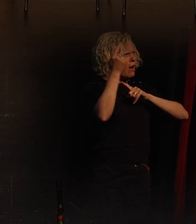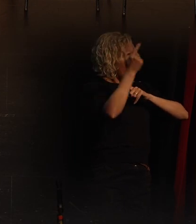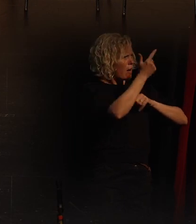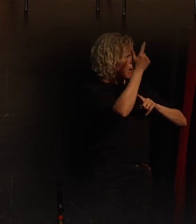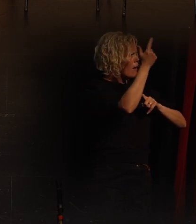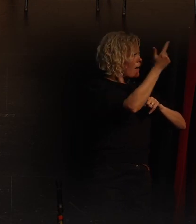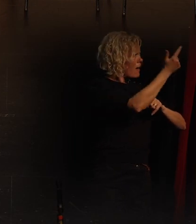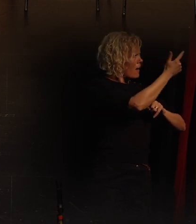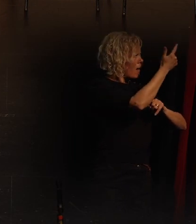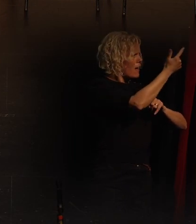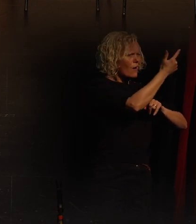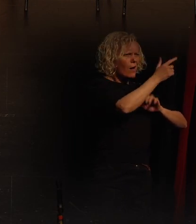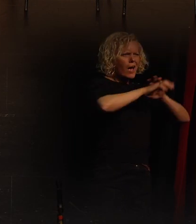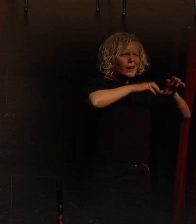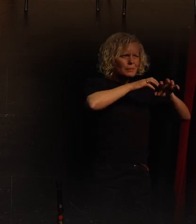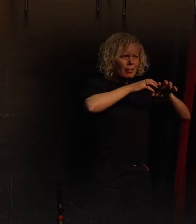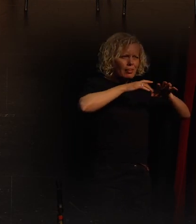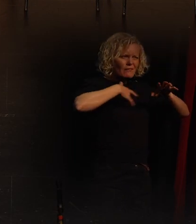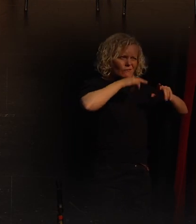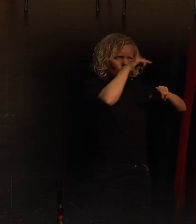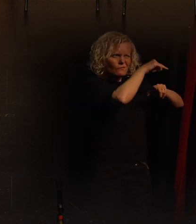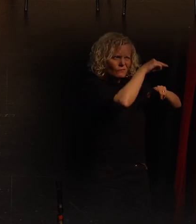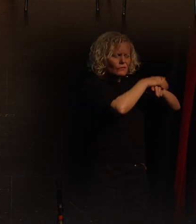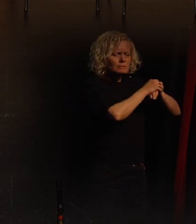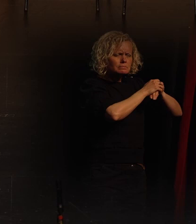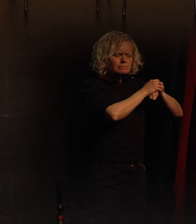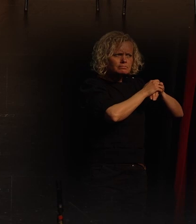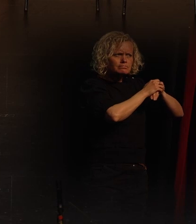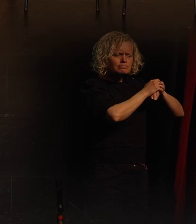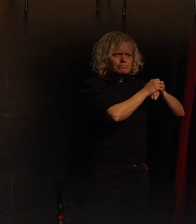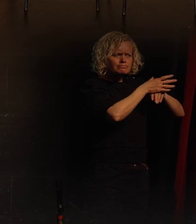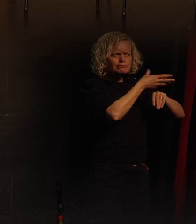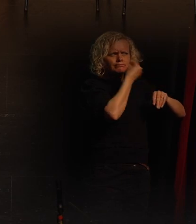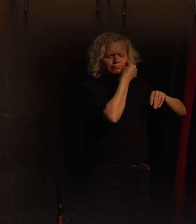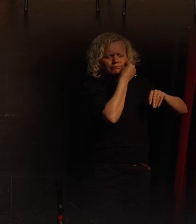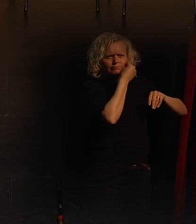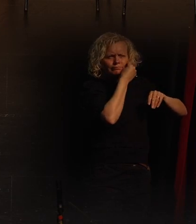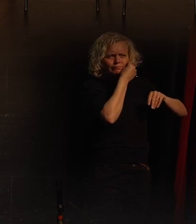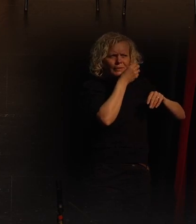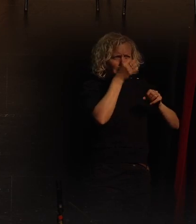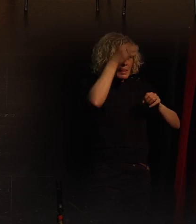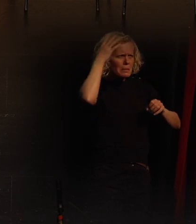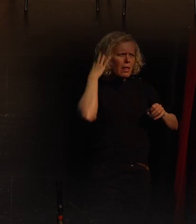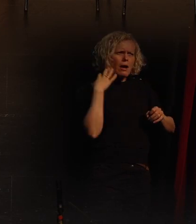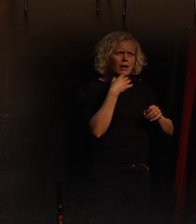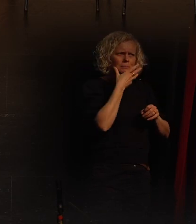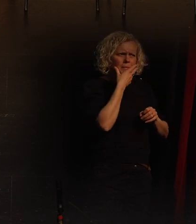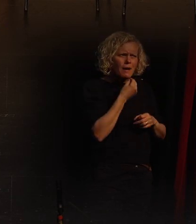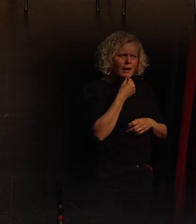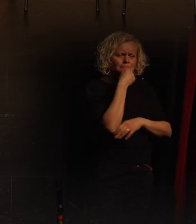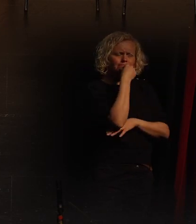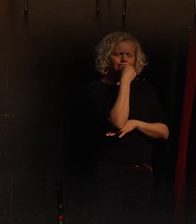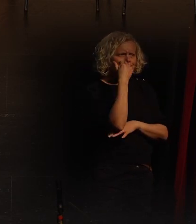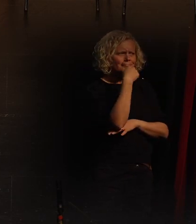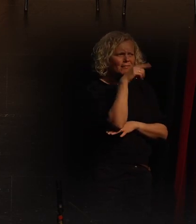where strange little animals live. But the blonde-haired man didn't think